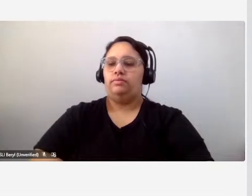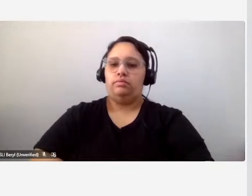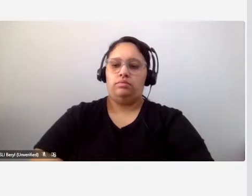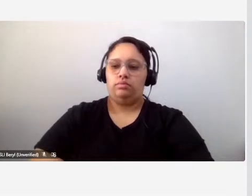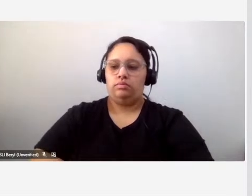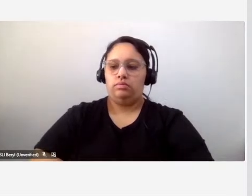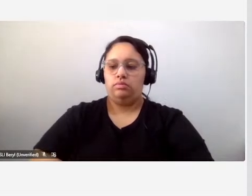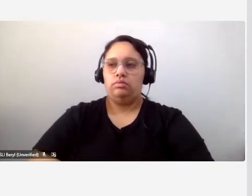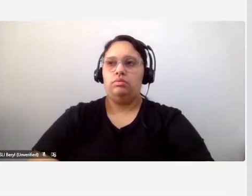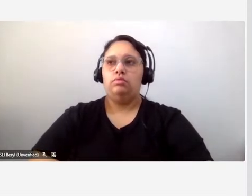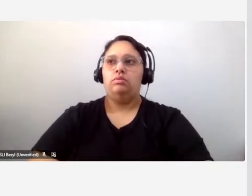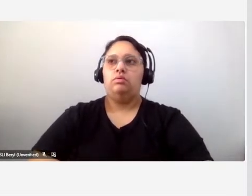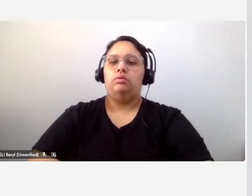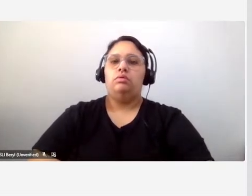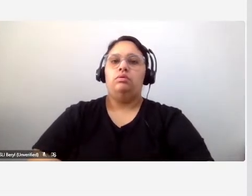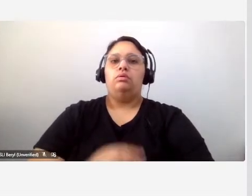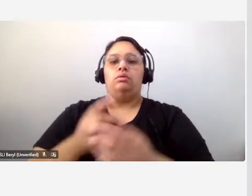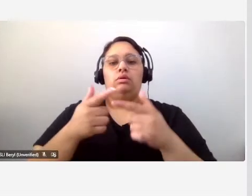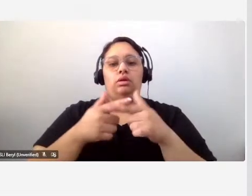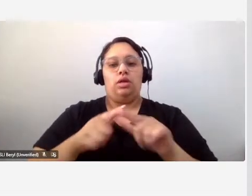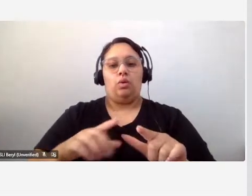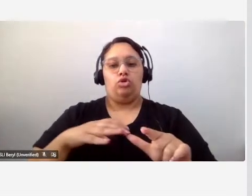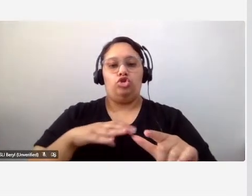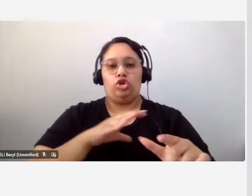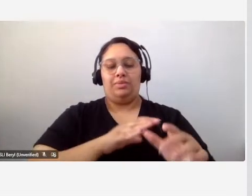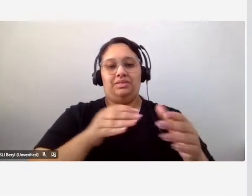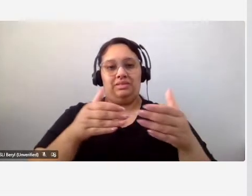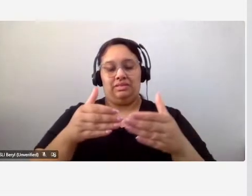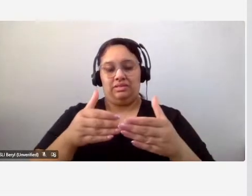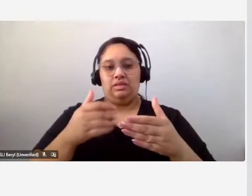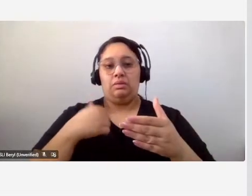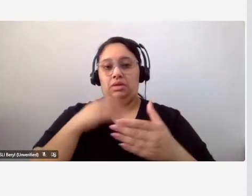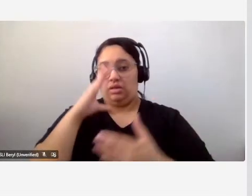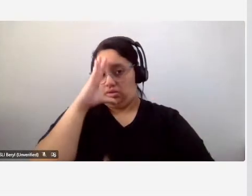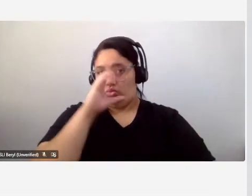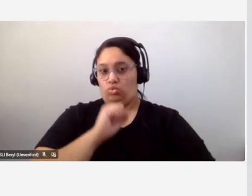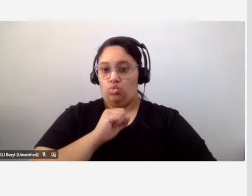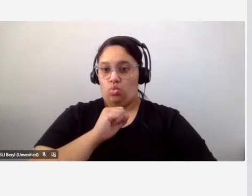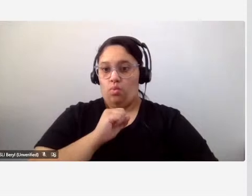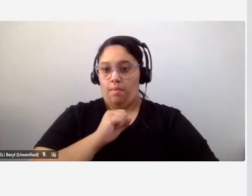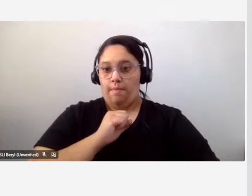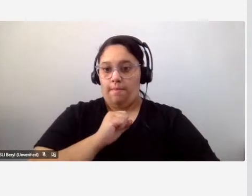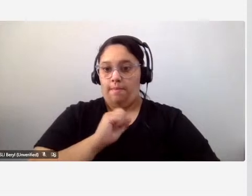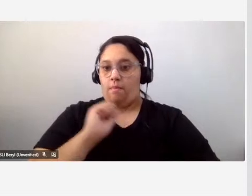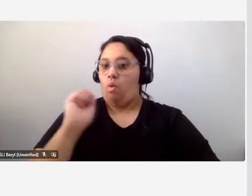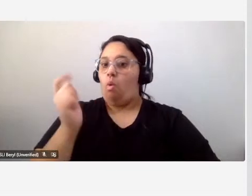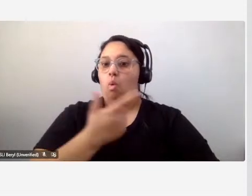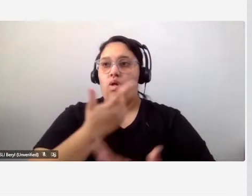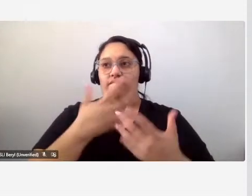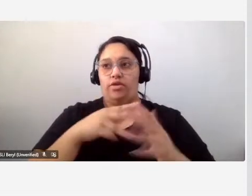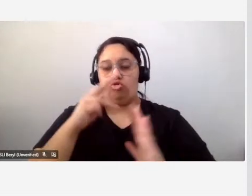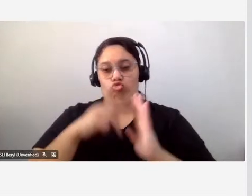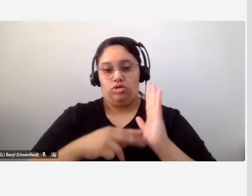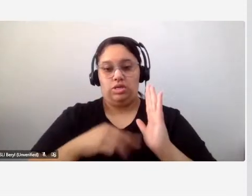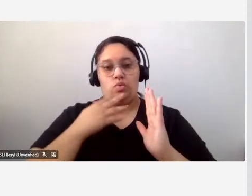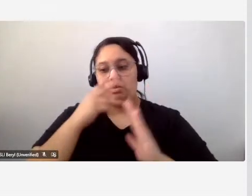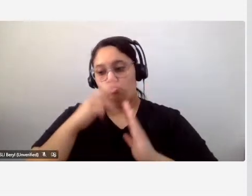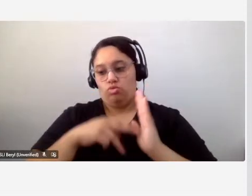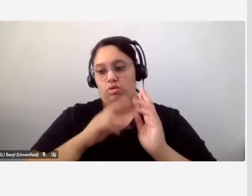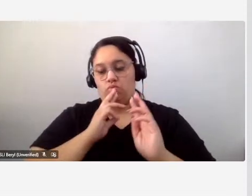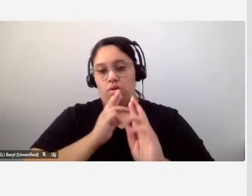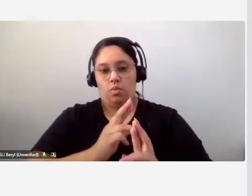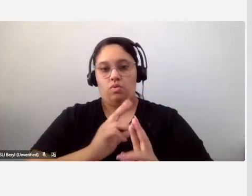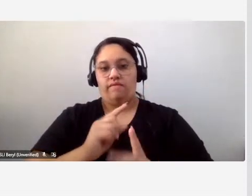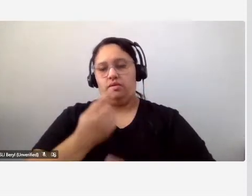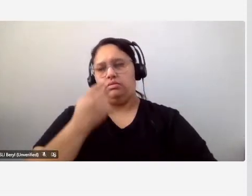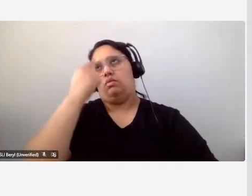Colleagues, with the Language Committee, I'm assuming that everyone has read it. In fact, when I read the report, when I first saw it,